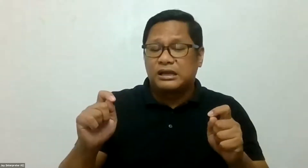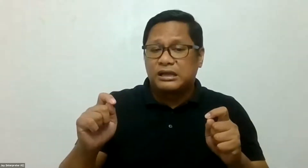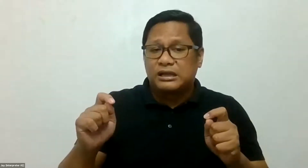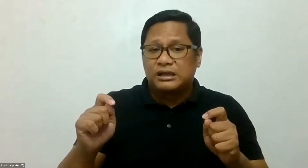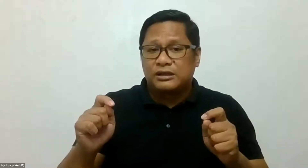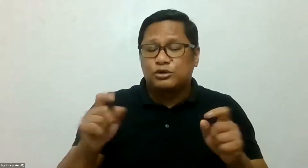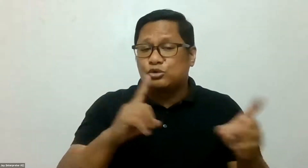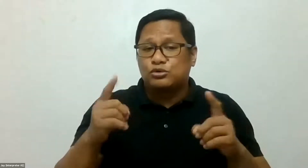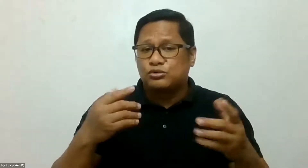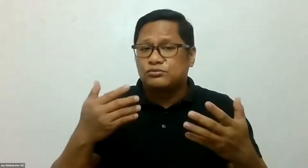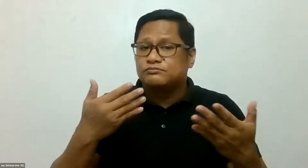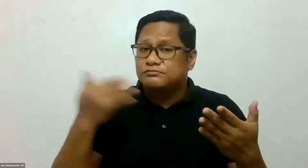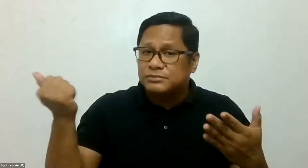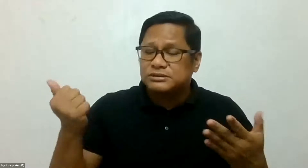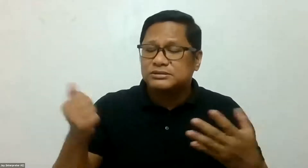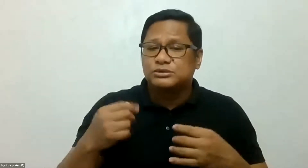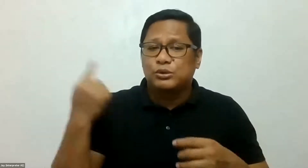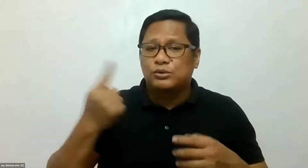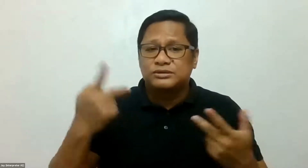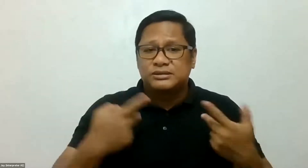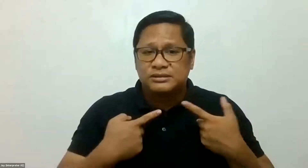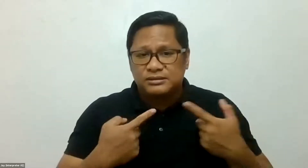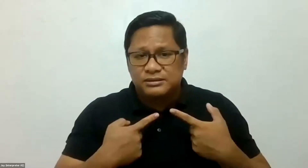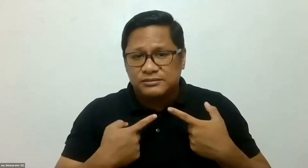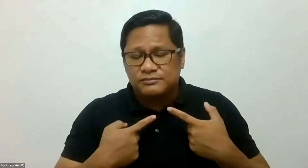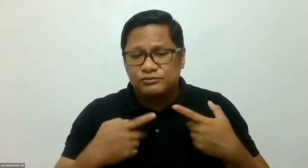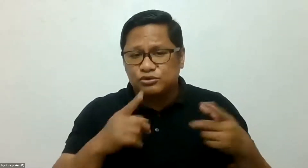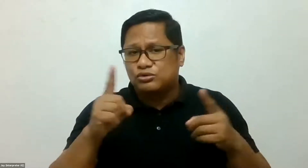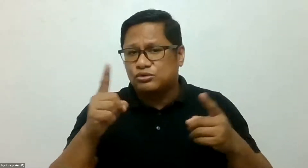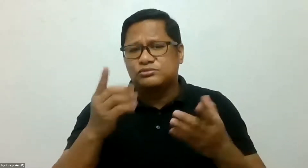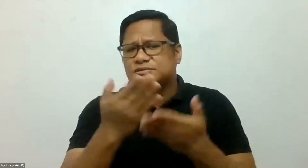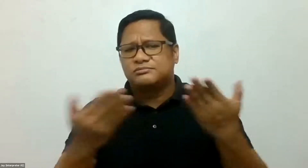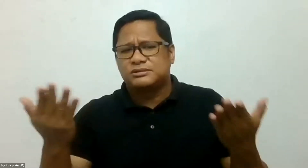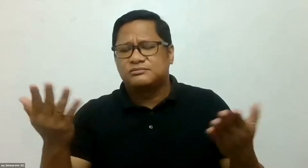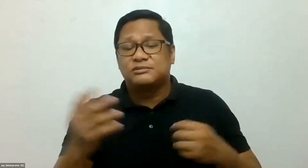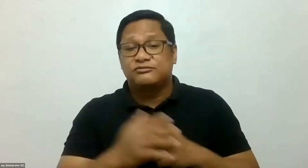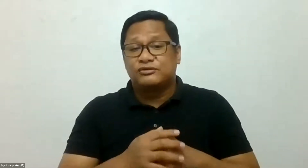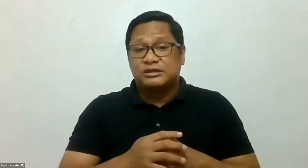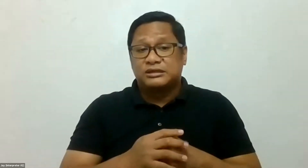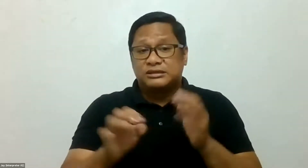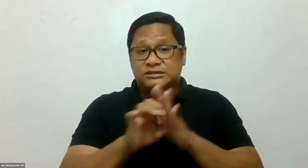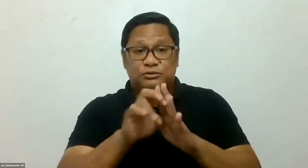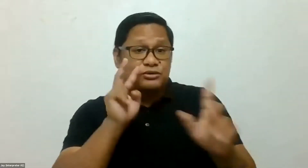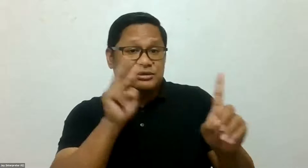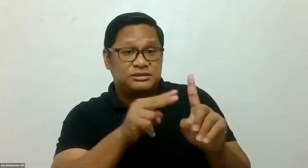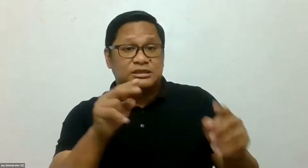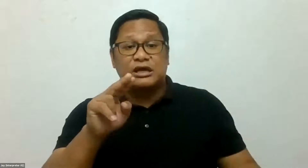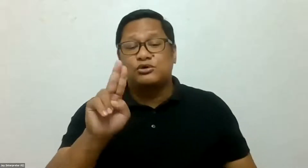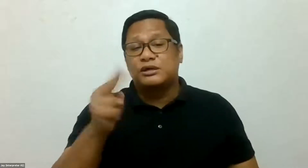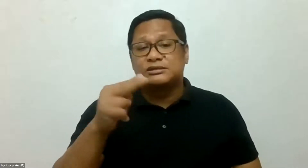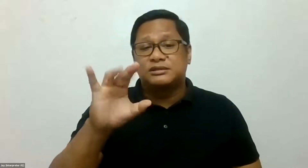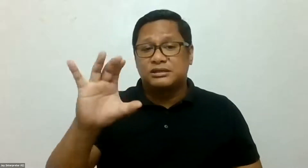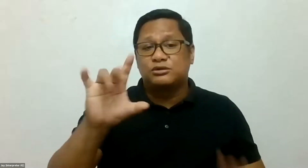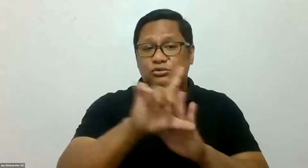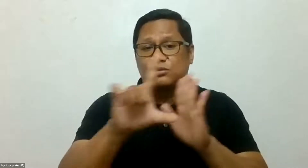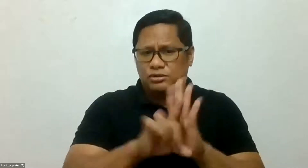it best, there's always this, let's do something else. If you look at the UHC law, it provides a